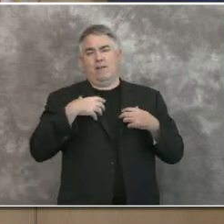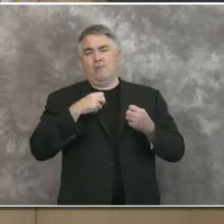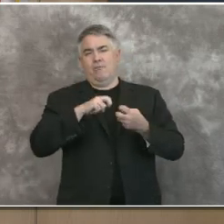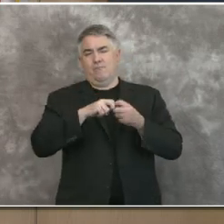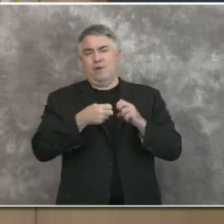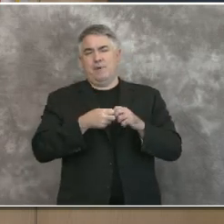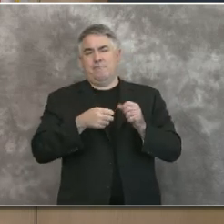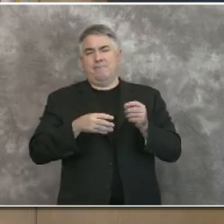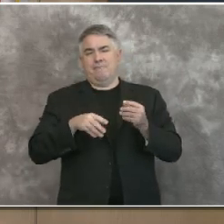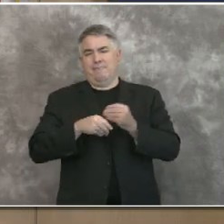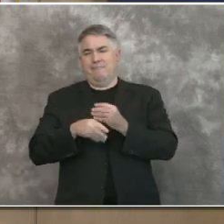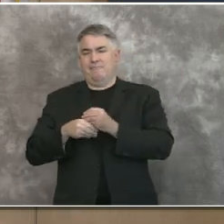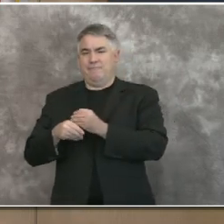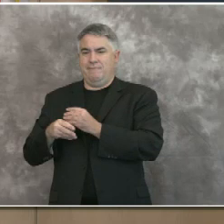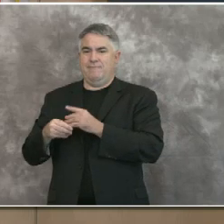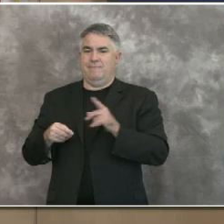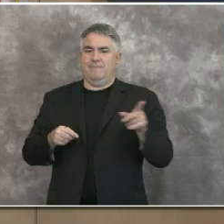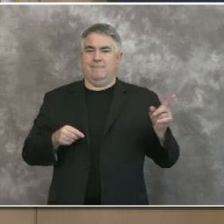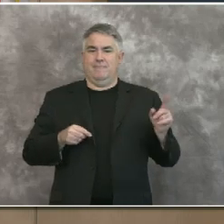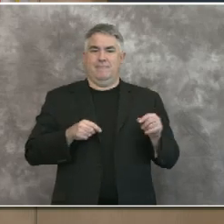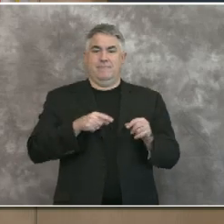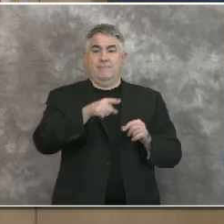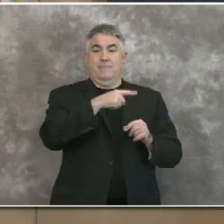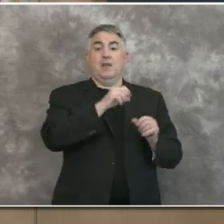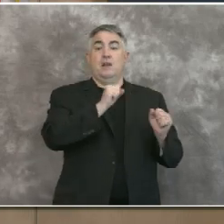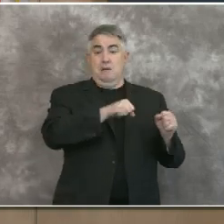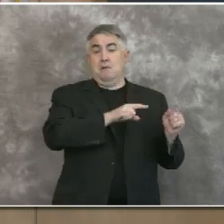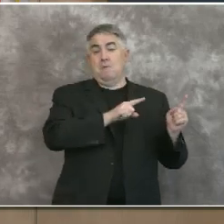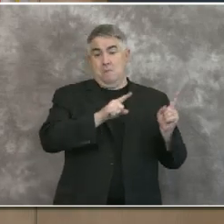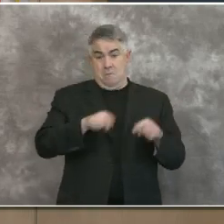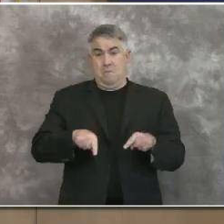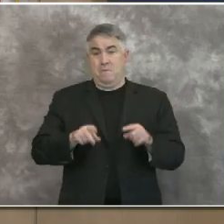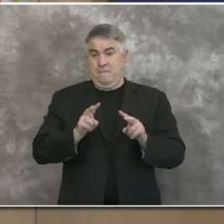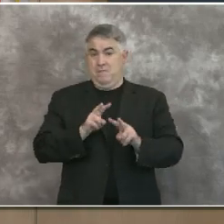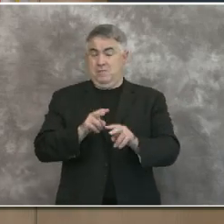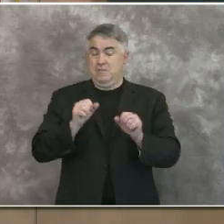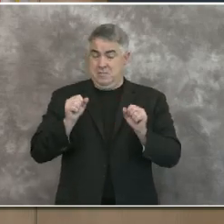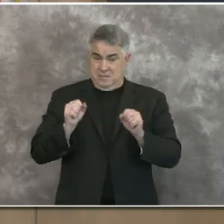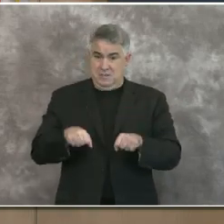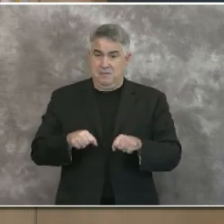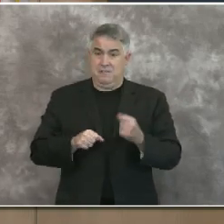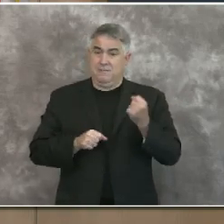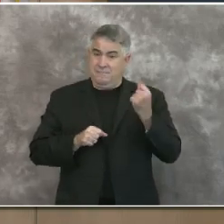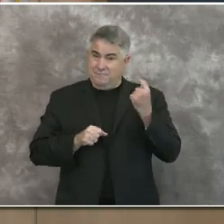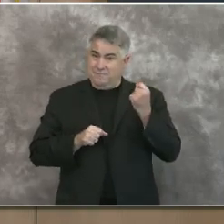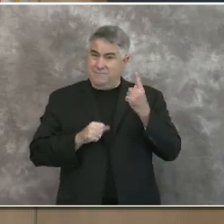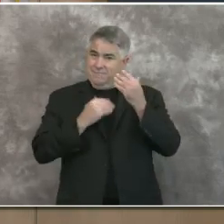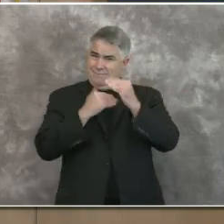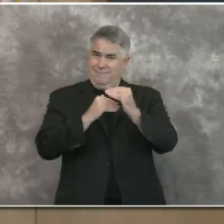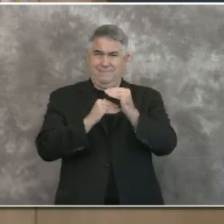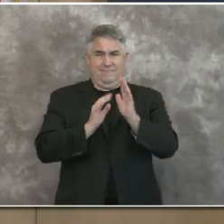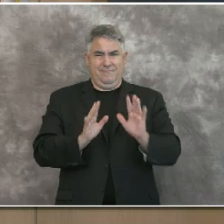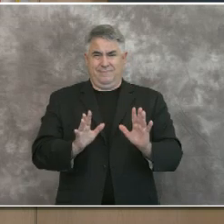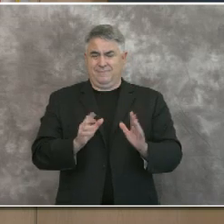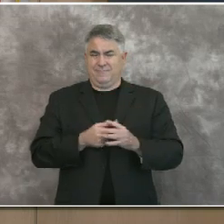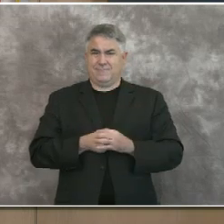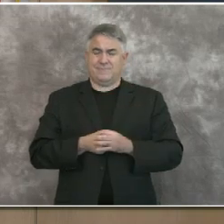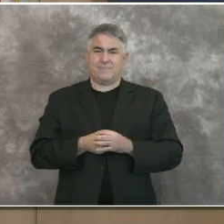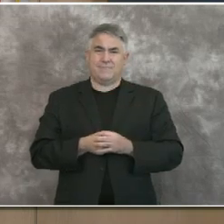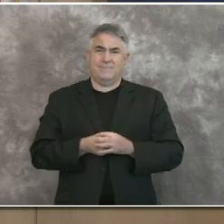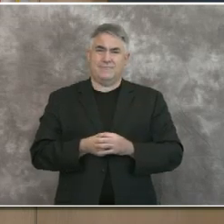although they are allowed to attend funerals, it should be extremely limited. And if those who